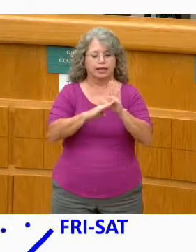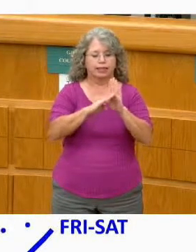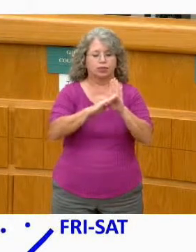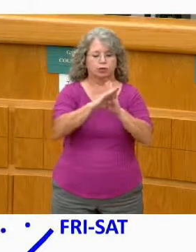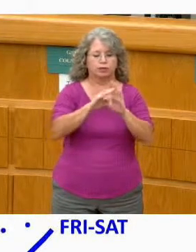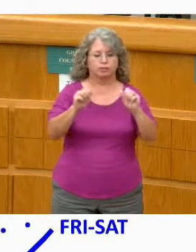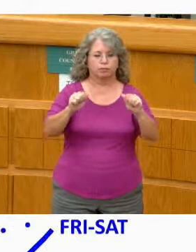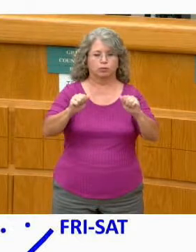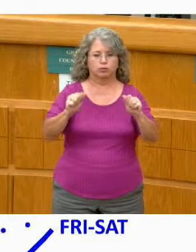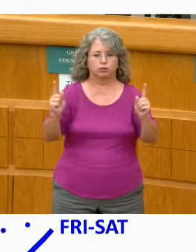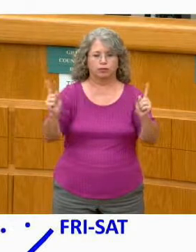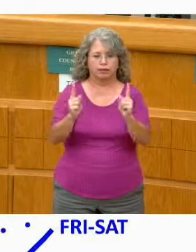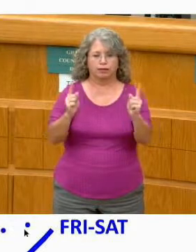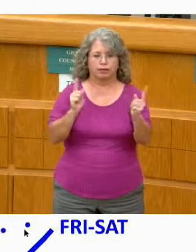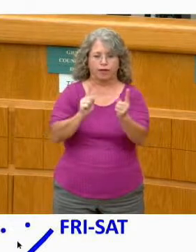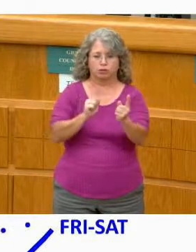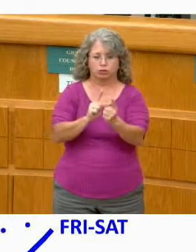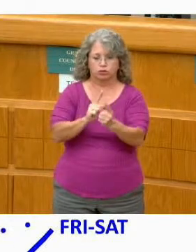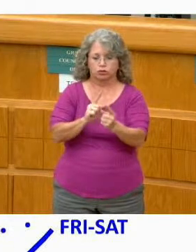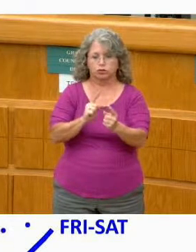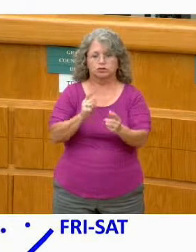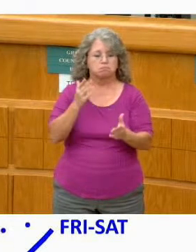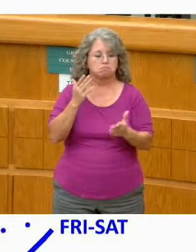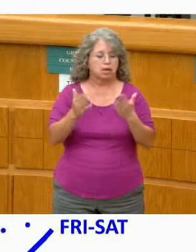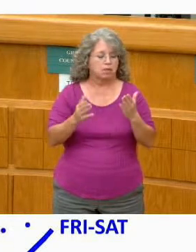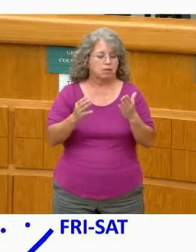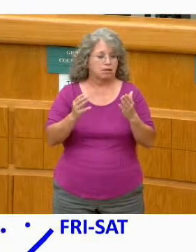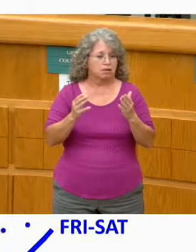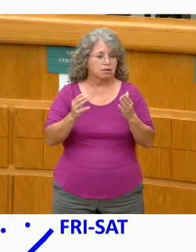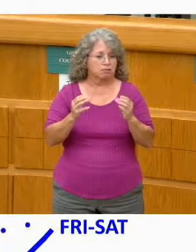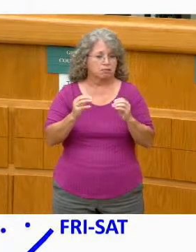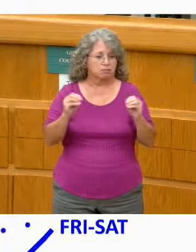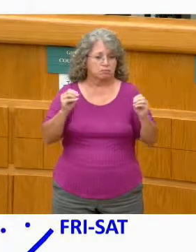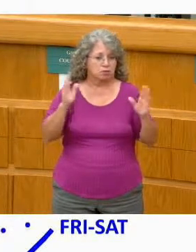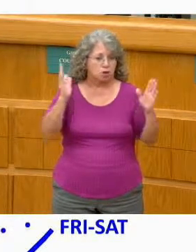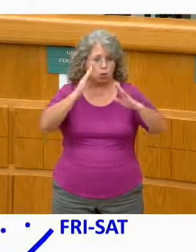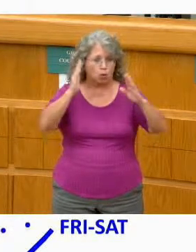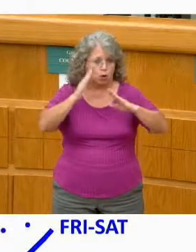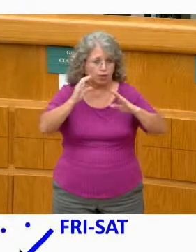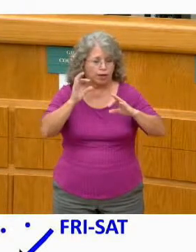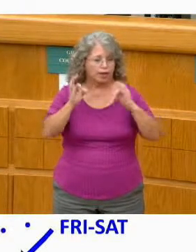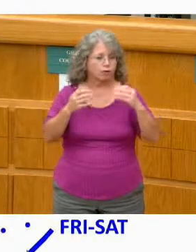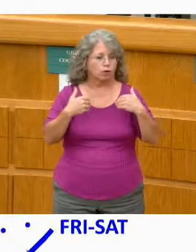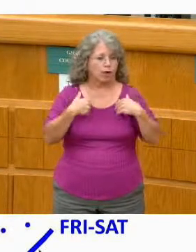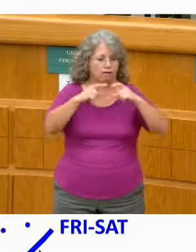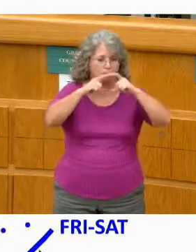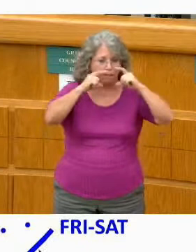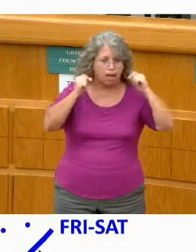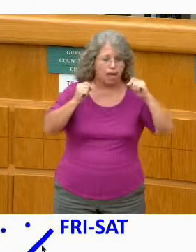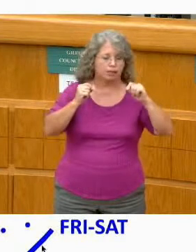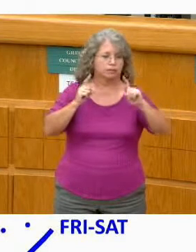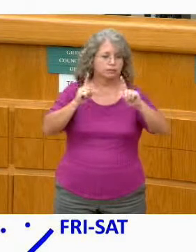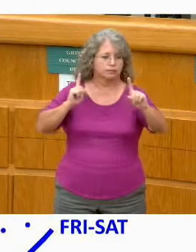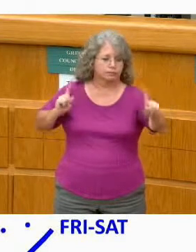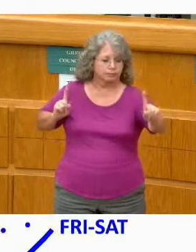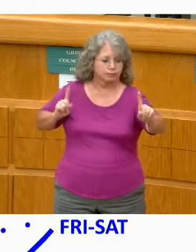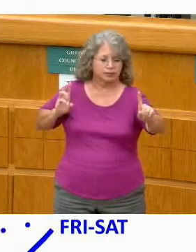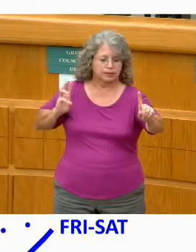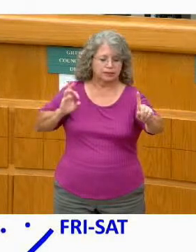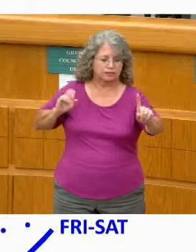the increase in the potential encounters could not be indicative of an increasing transmission